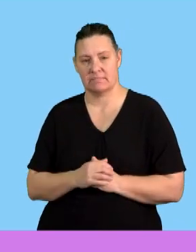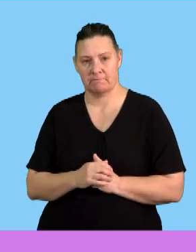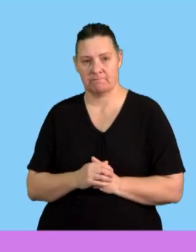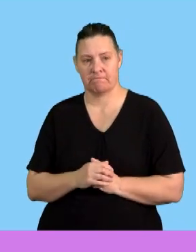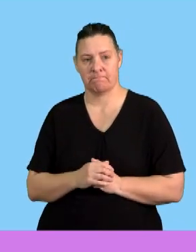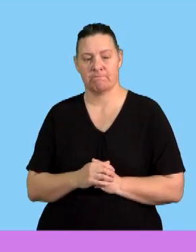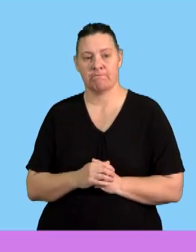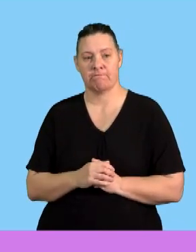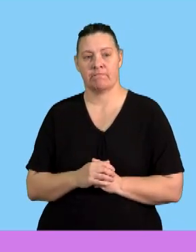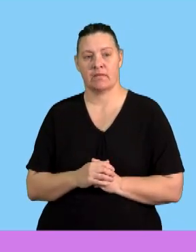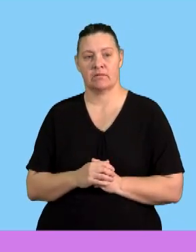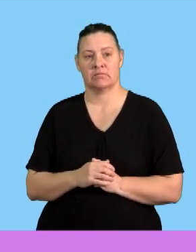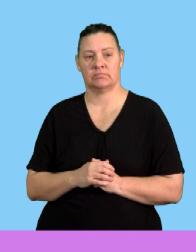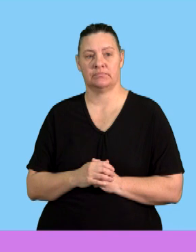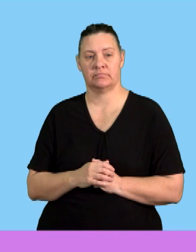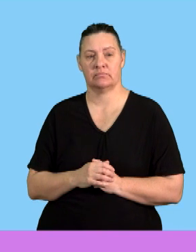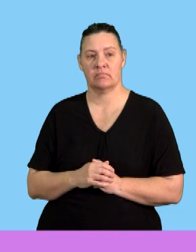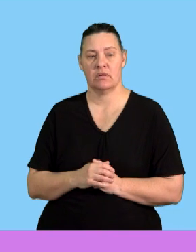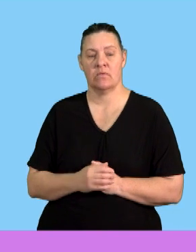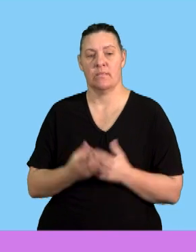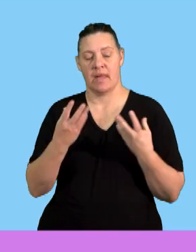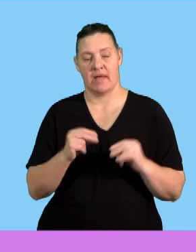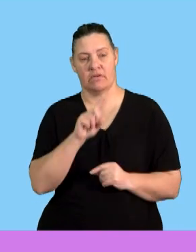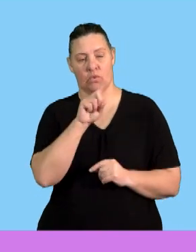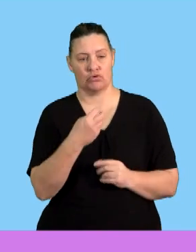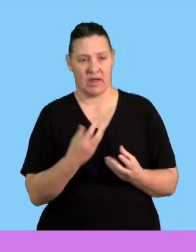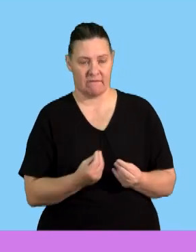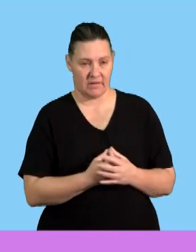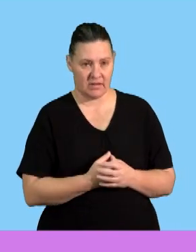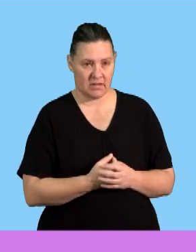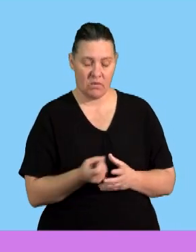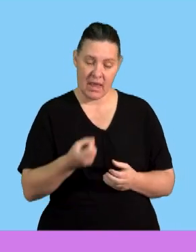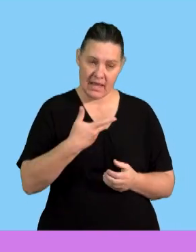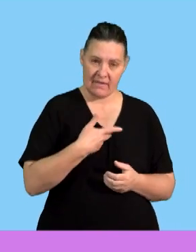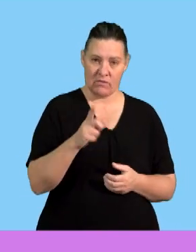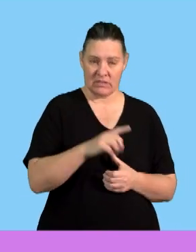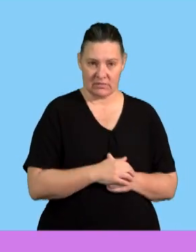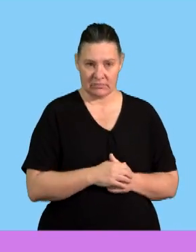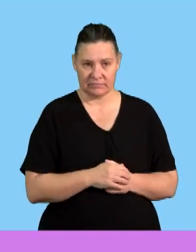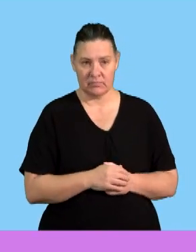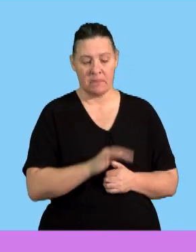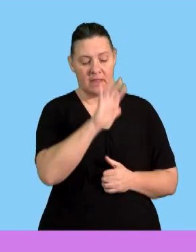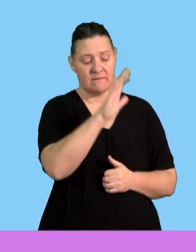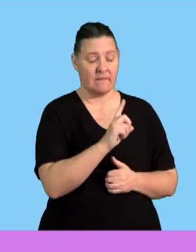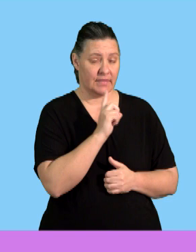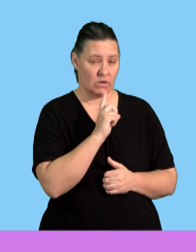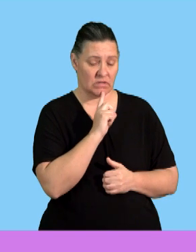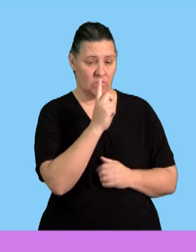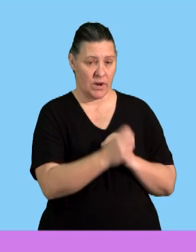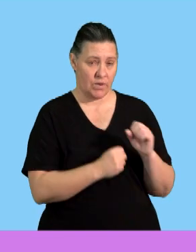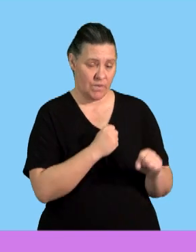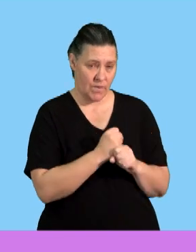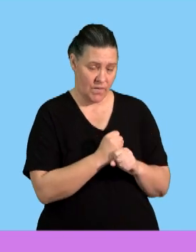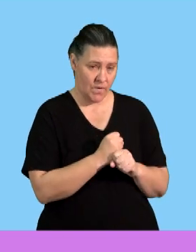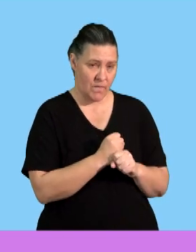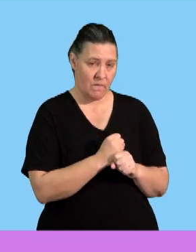invest? So, what do we have in this question? What is given? The 5,000 Rand for a